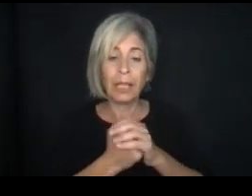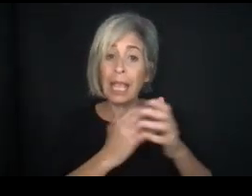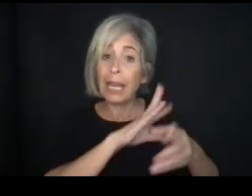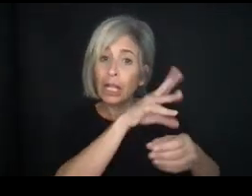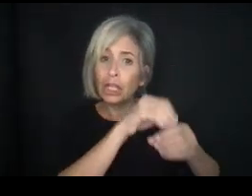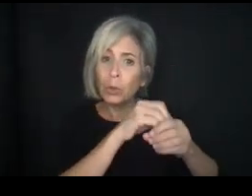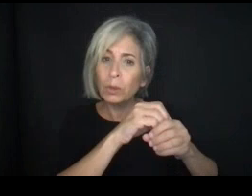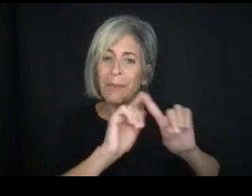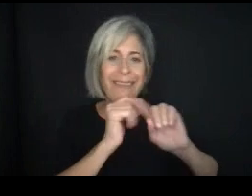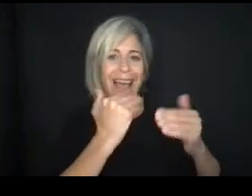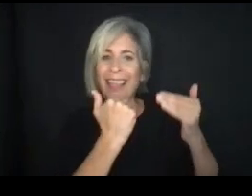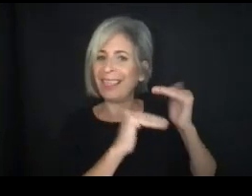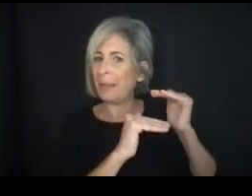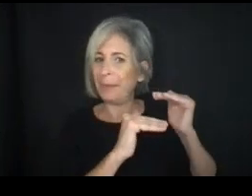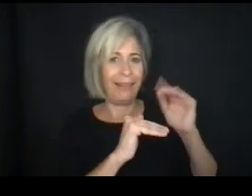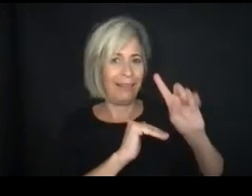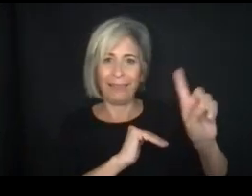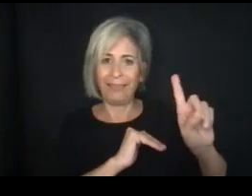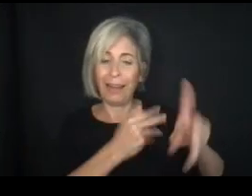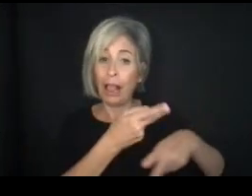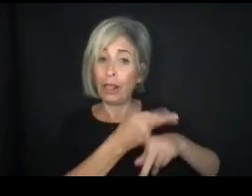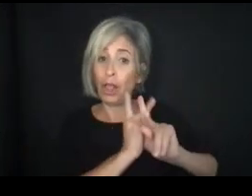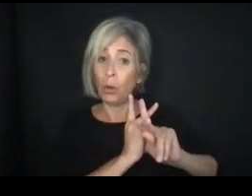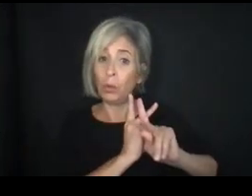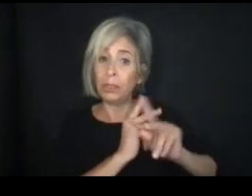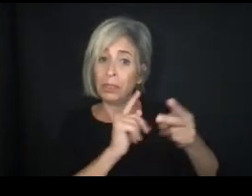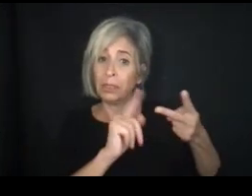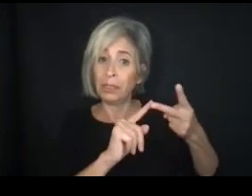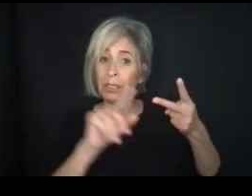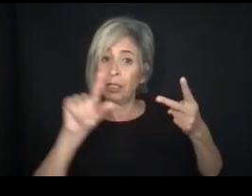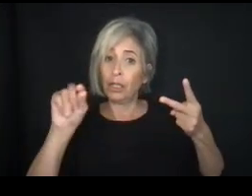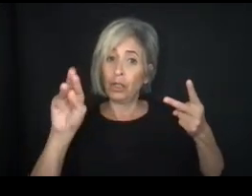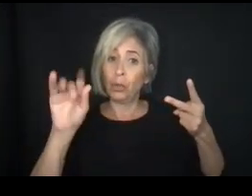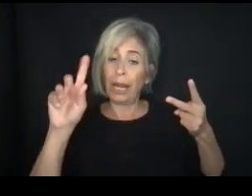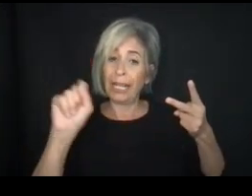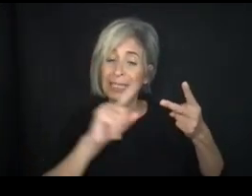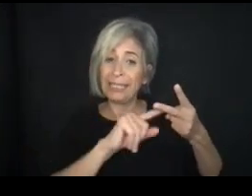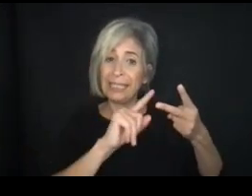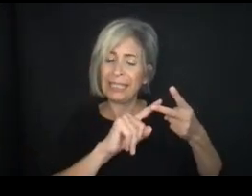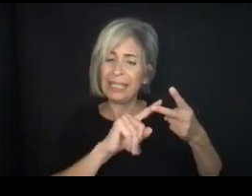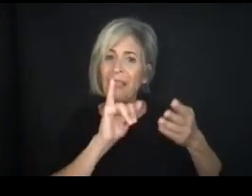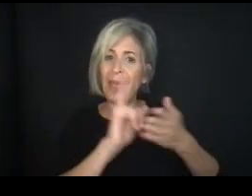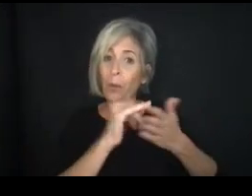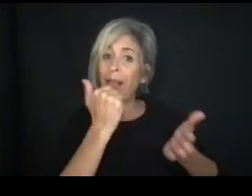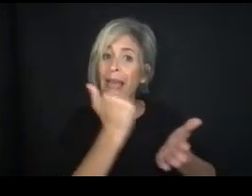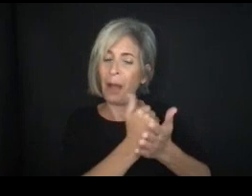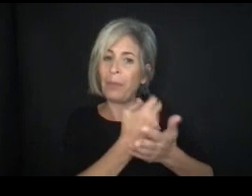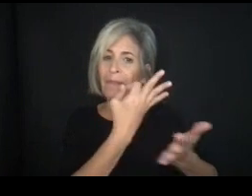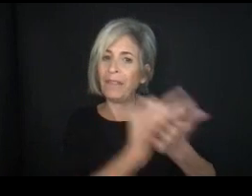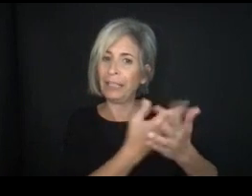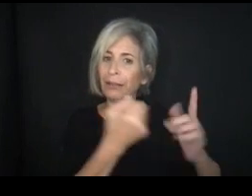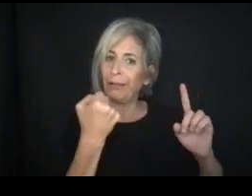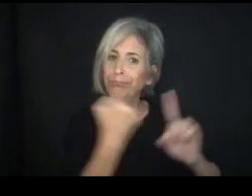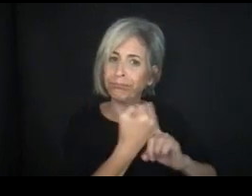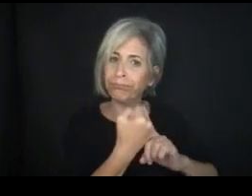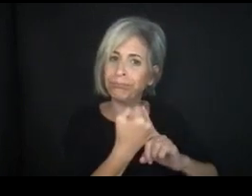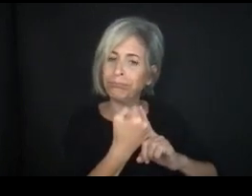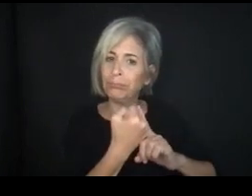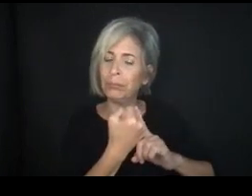is not limited to, loans or grants that will mitigate the financial hardship, such as